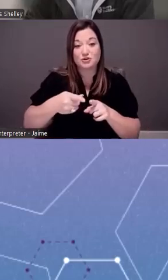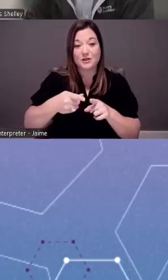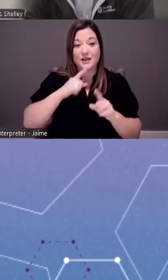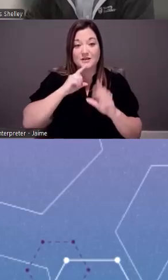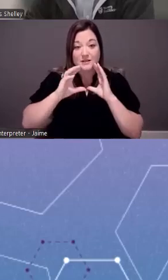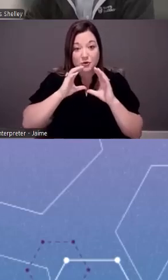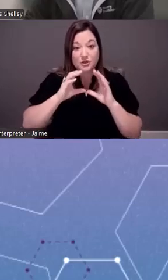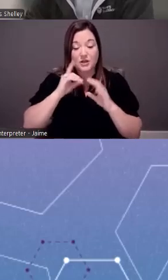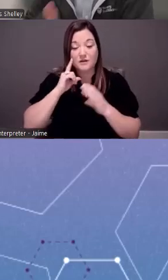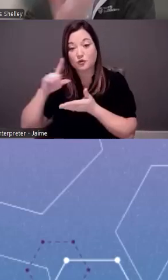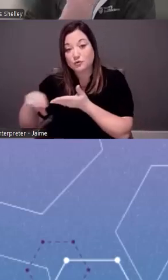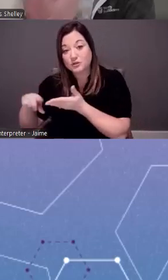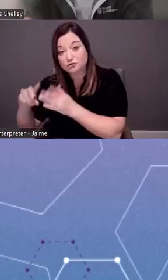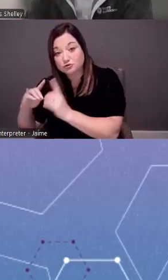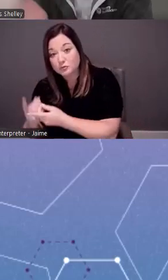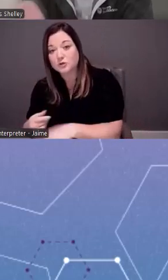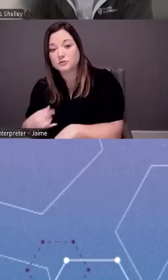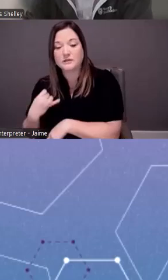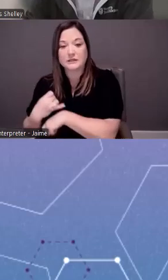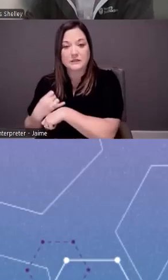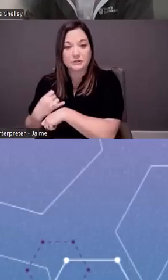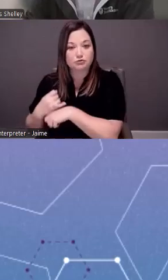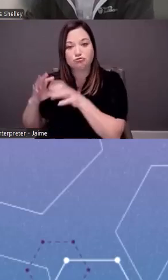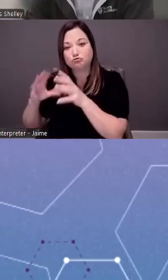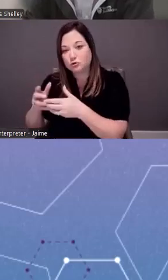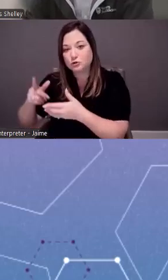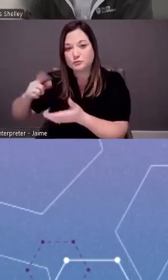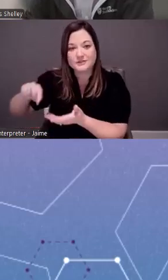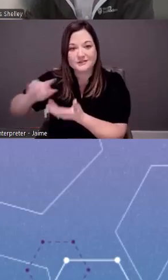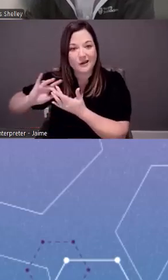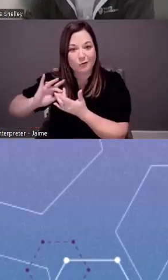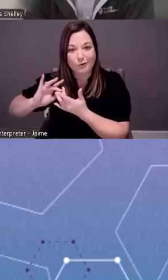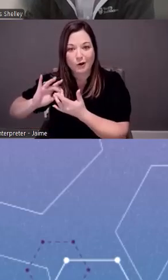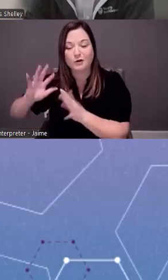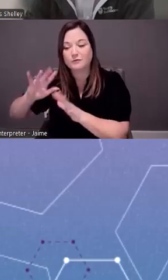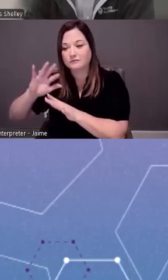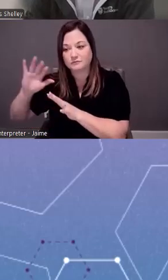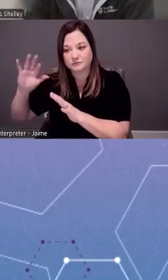departments, institutes, research centers, groups, networks, etc.